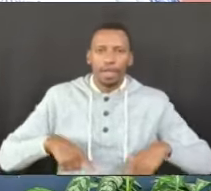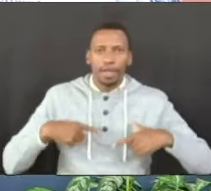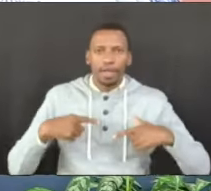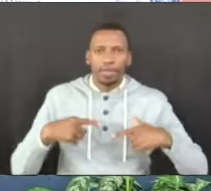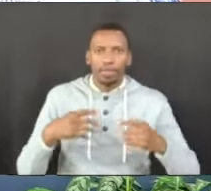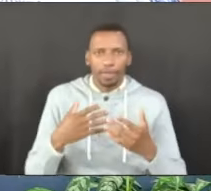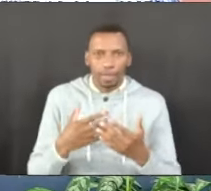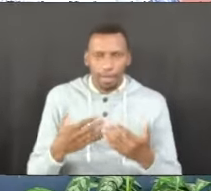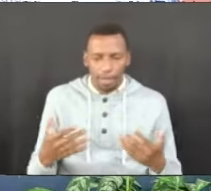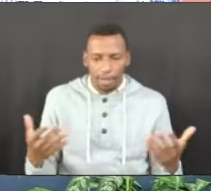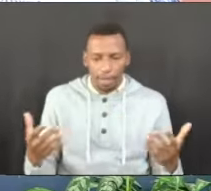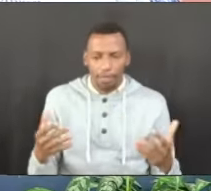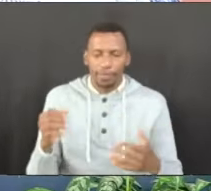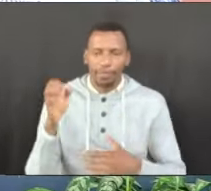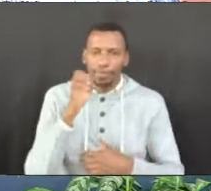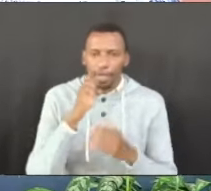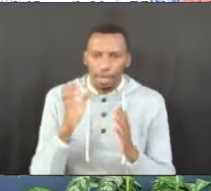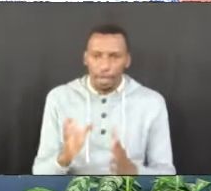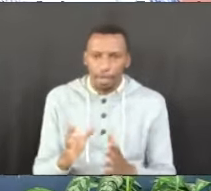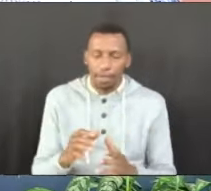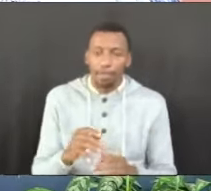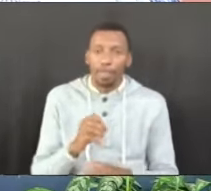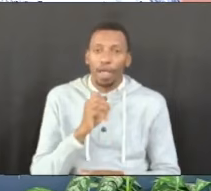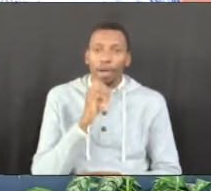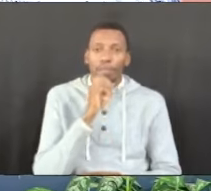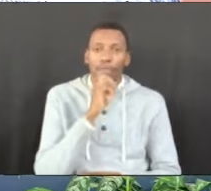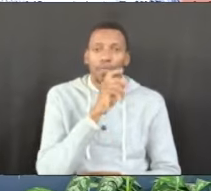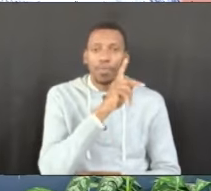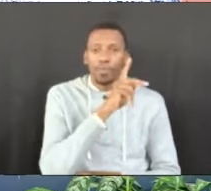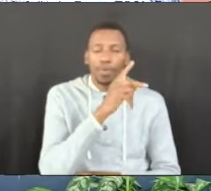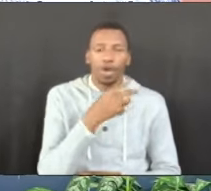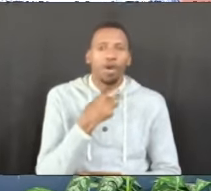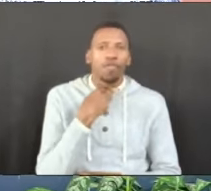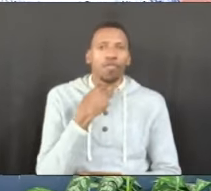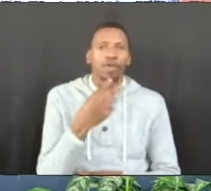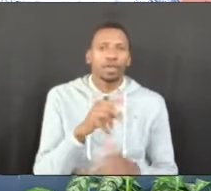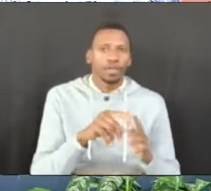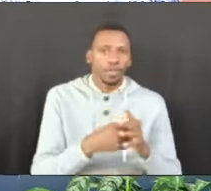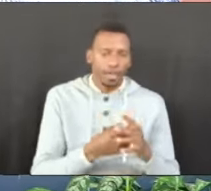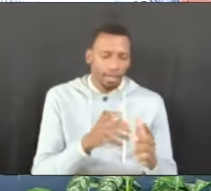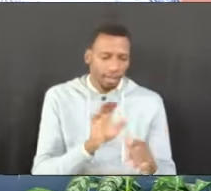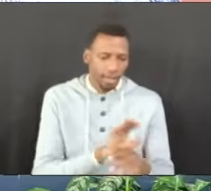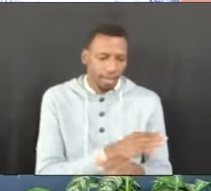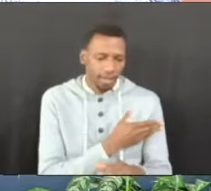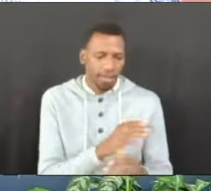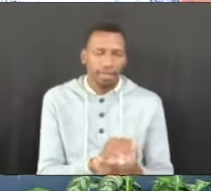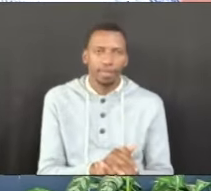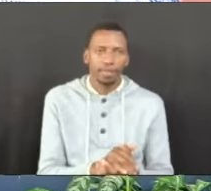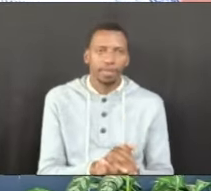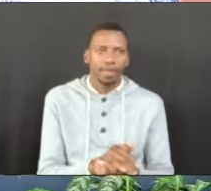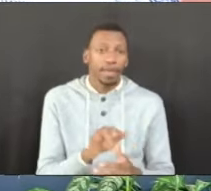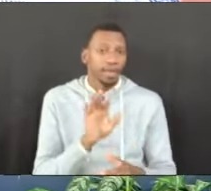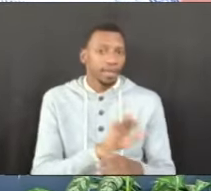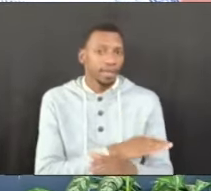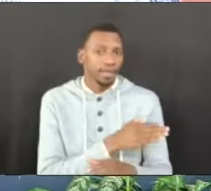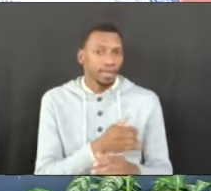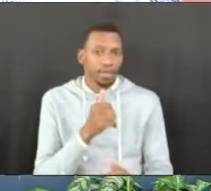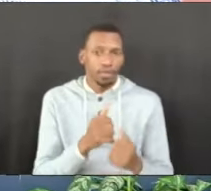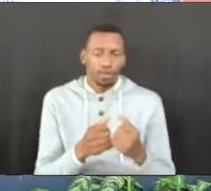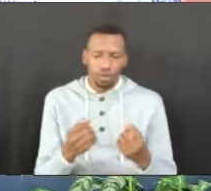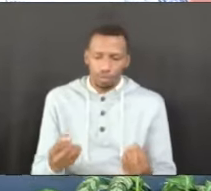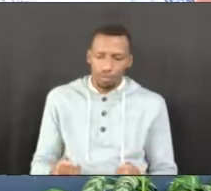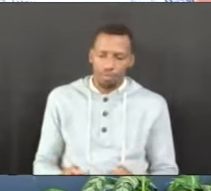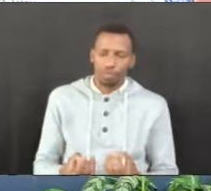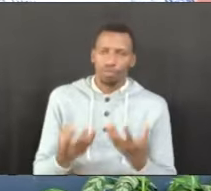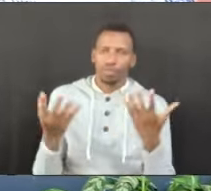in a loud voice, they started singing. Singing that inspires singing. And